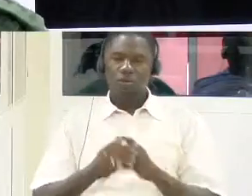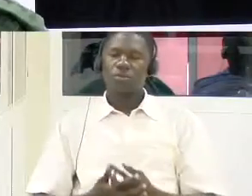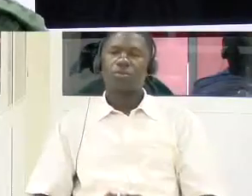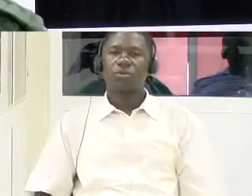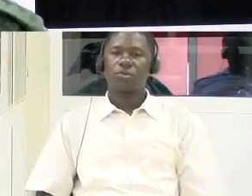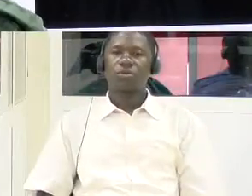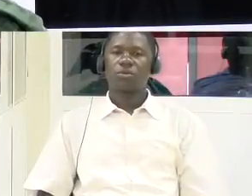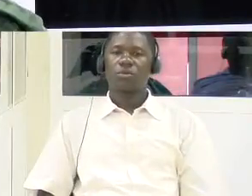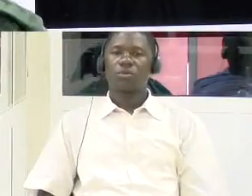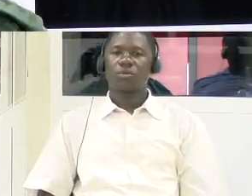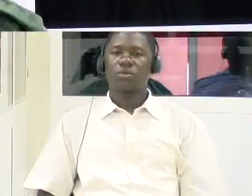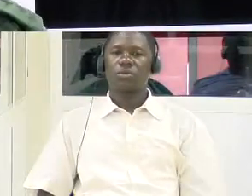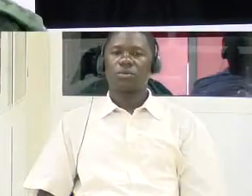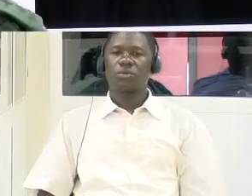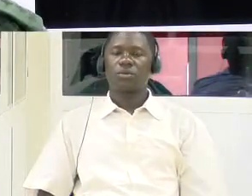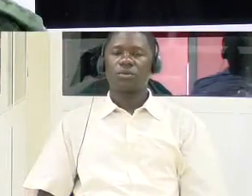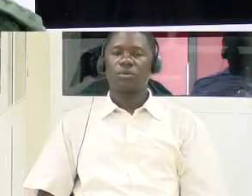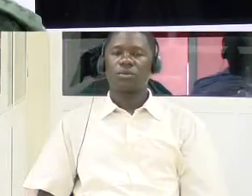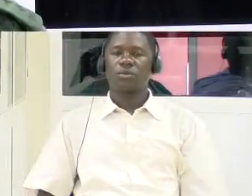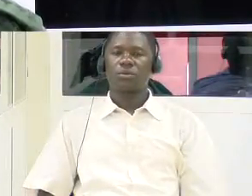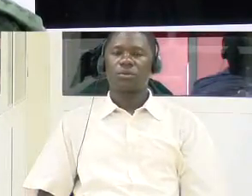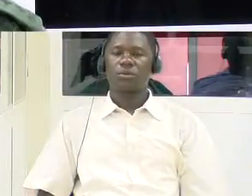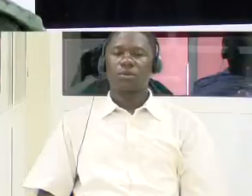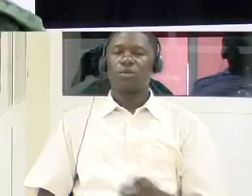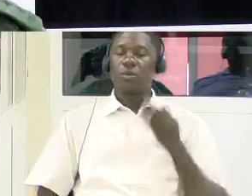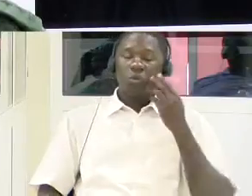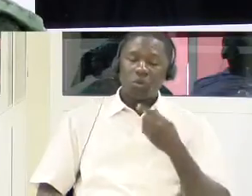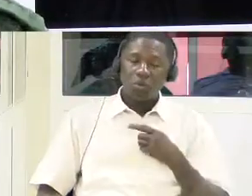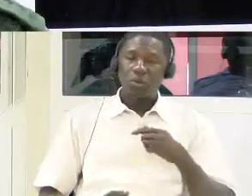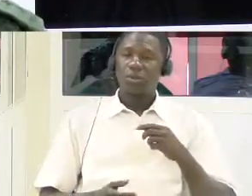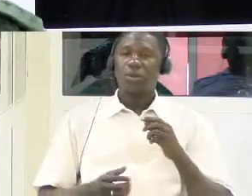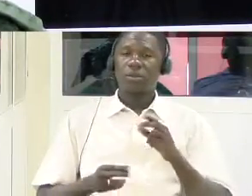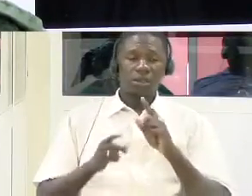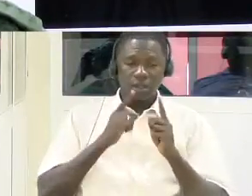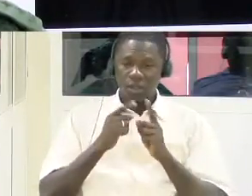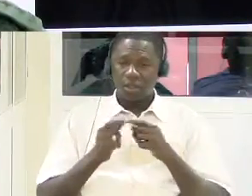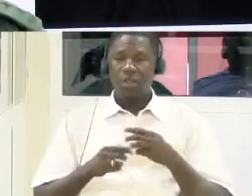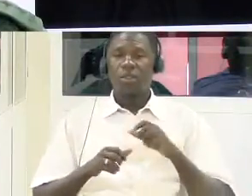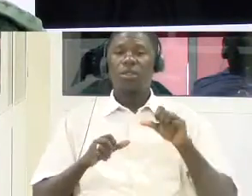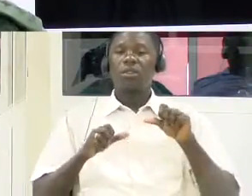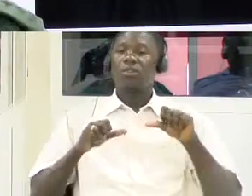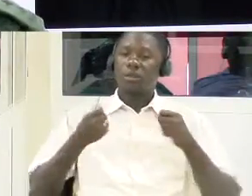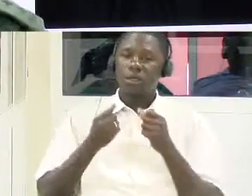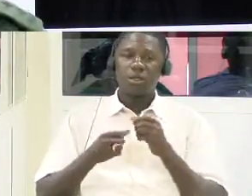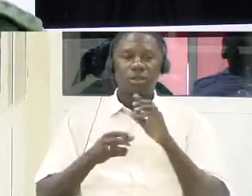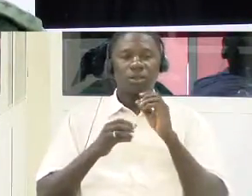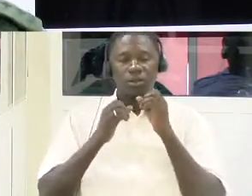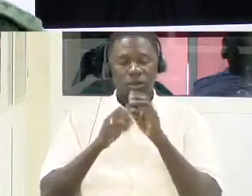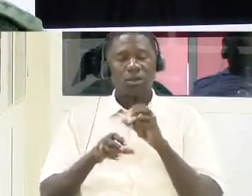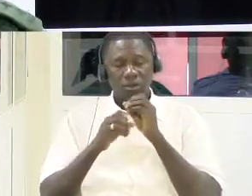So when we greeted, he started narrating stories. He said, "Look, do you know what